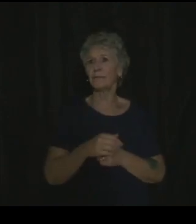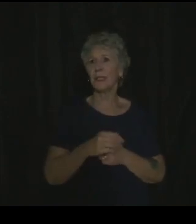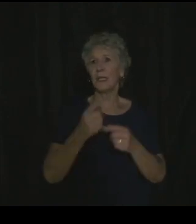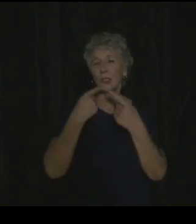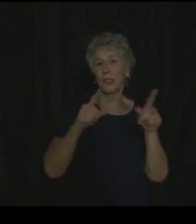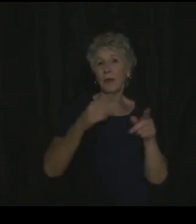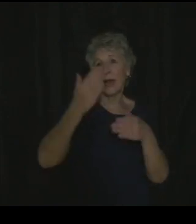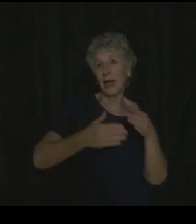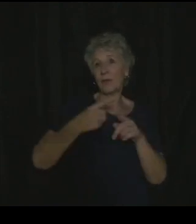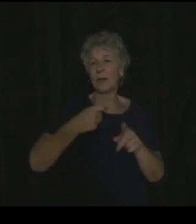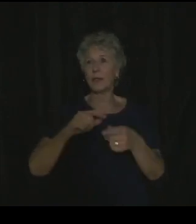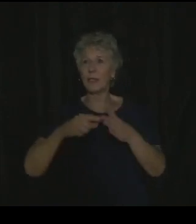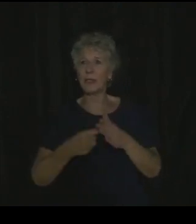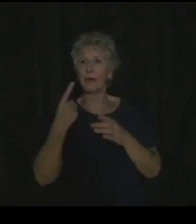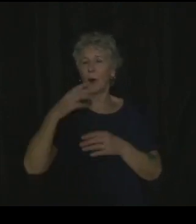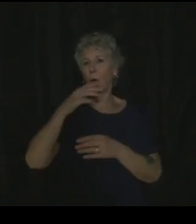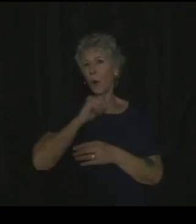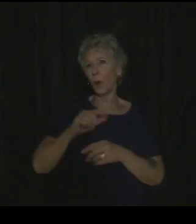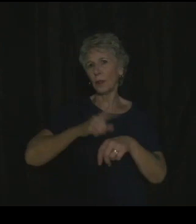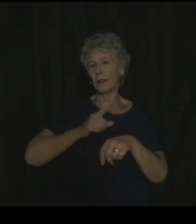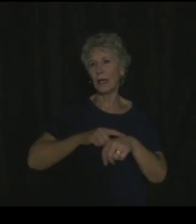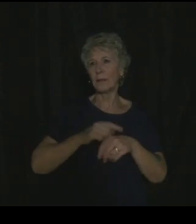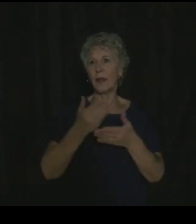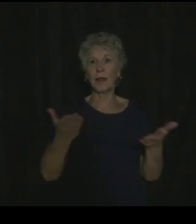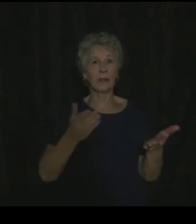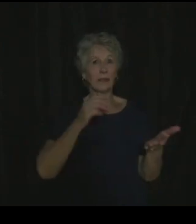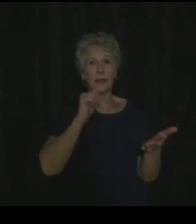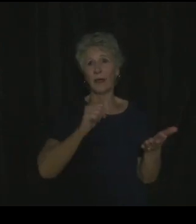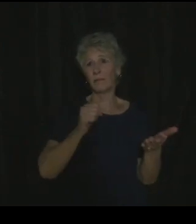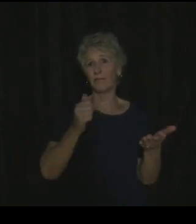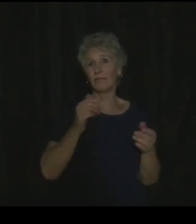end from the beginning and from the ancient times, things not yet done.